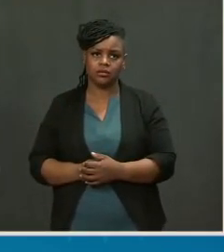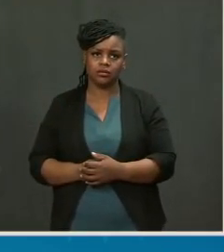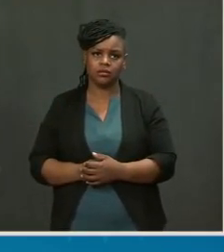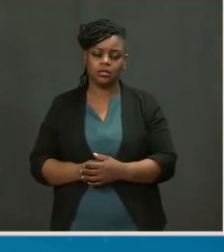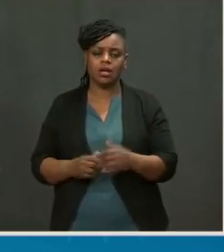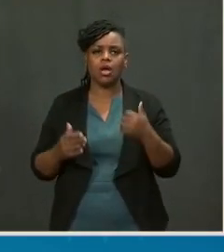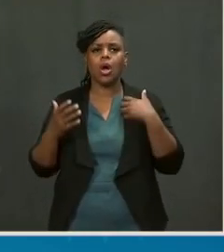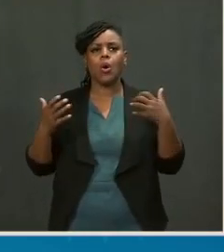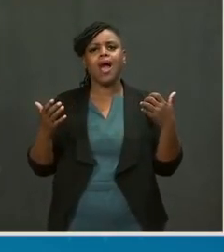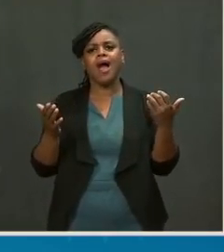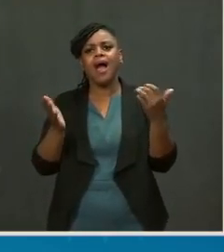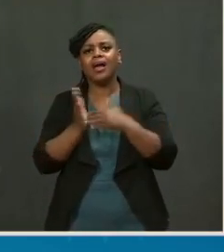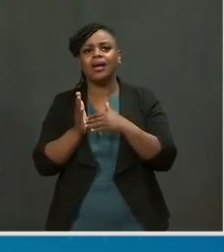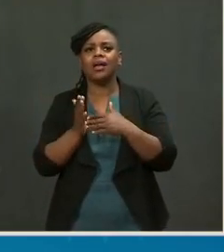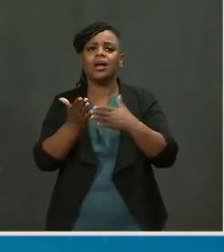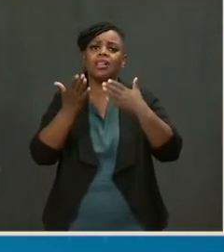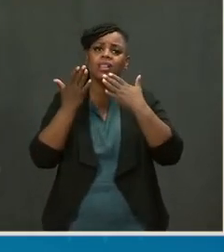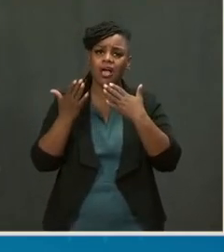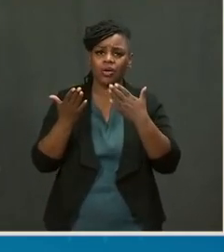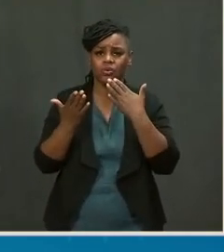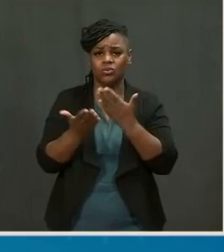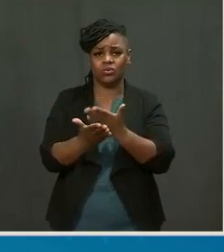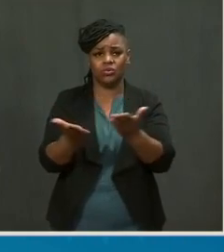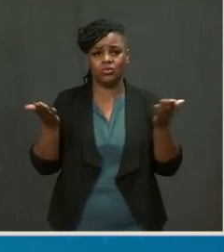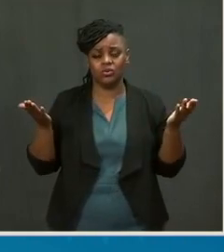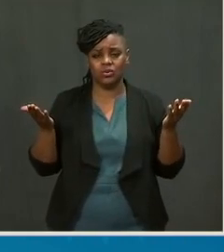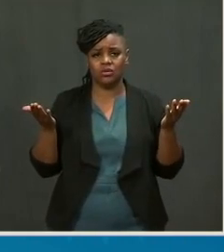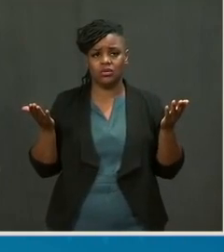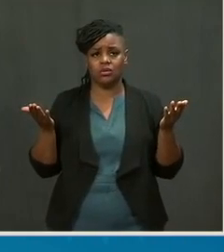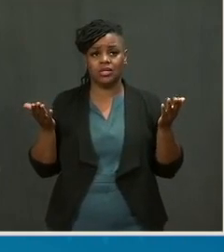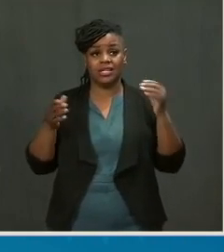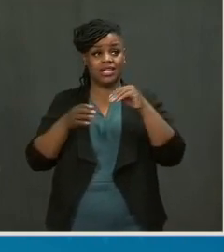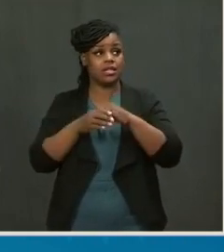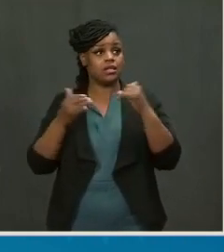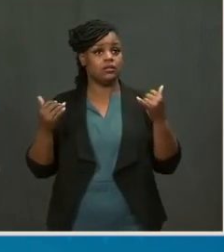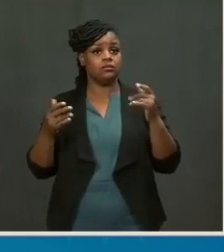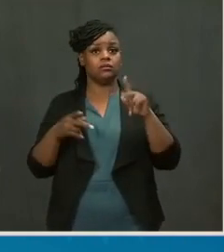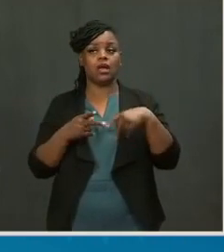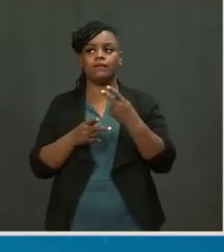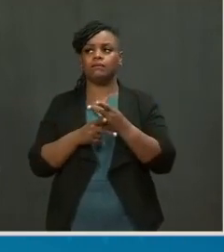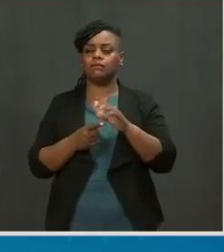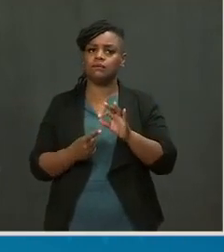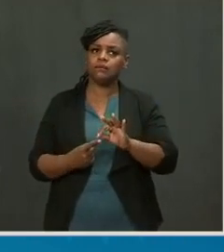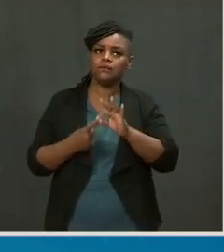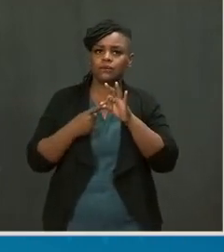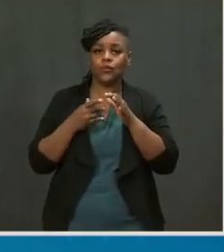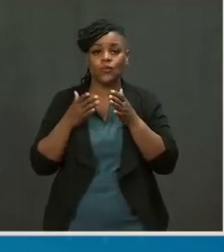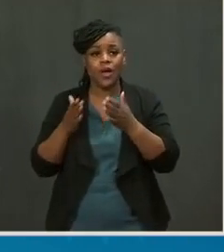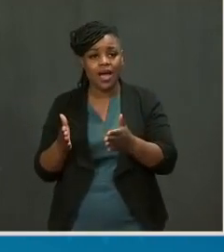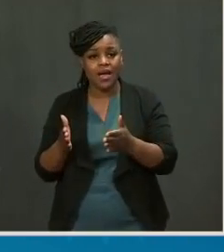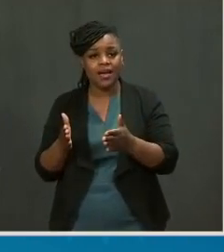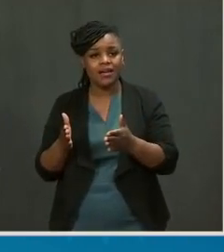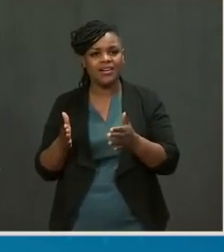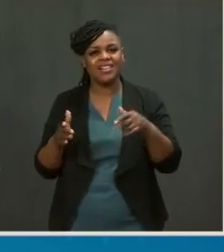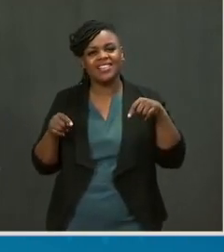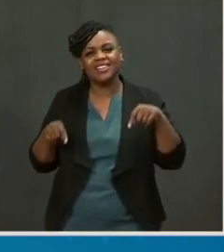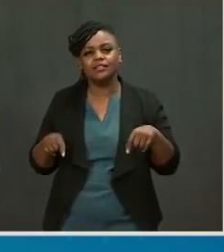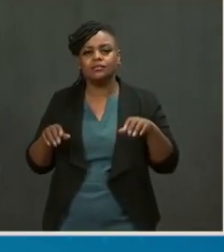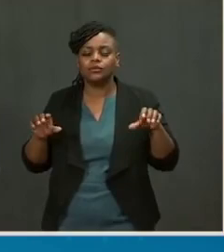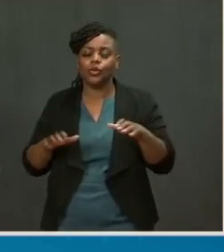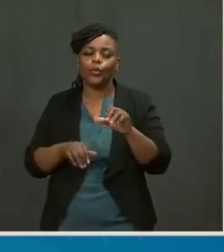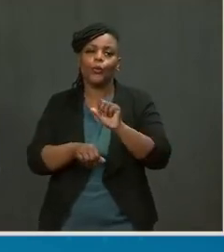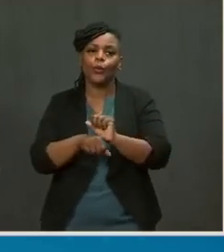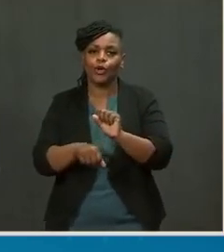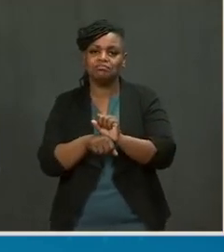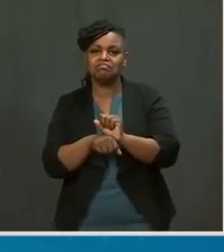you do. I think New Hampshire, in a very special way, really does do the work that is about what is practical, what is